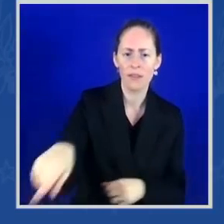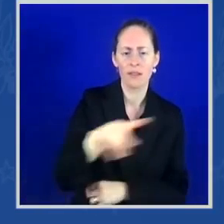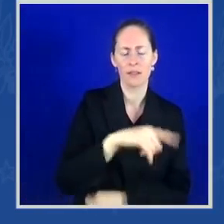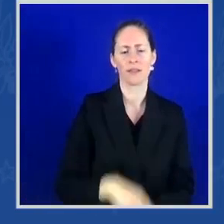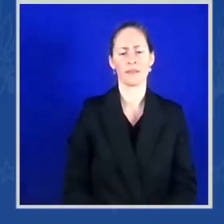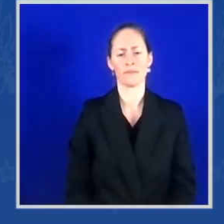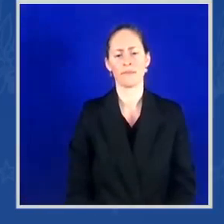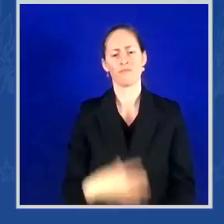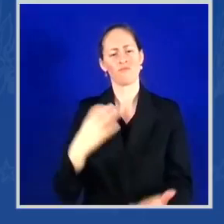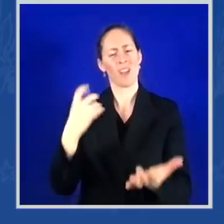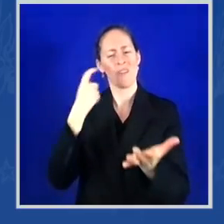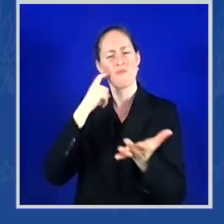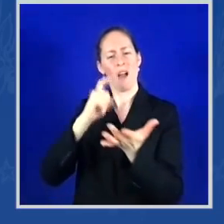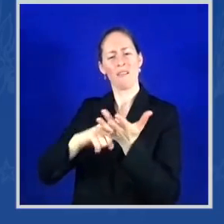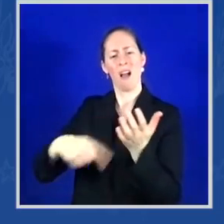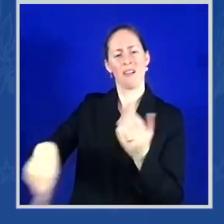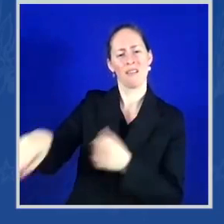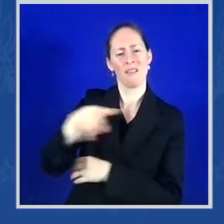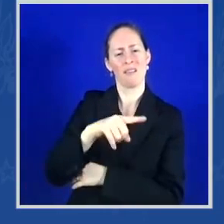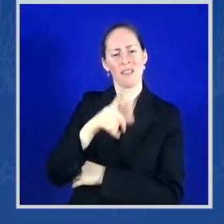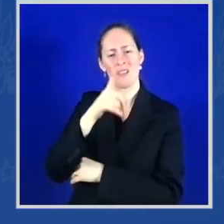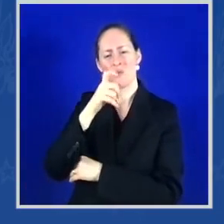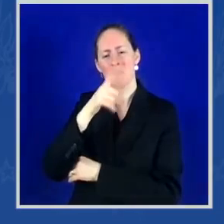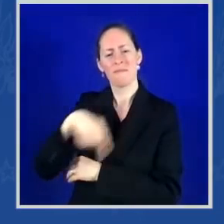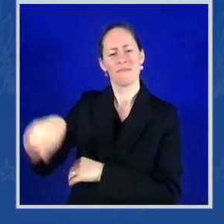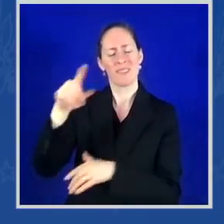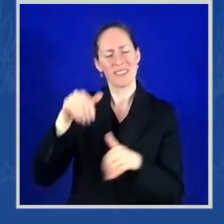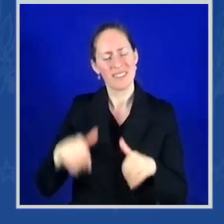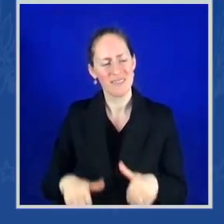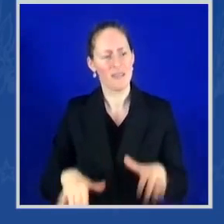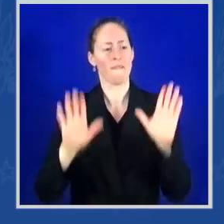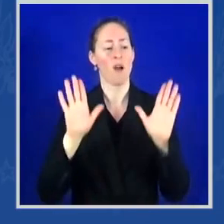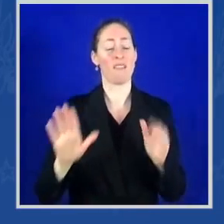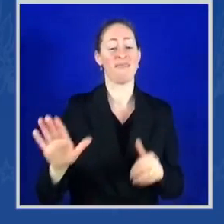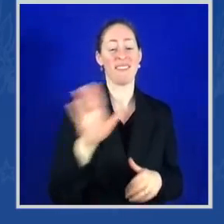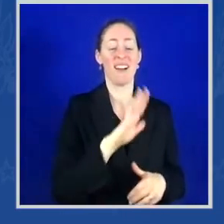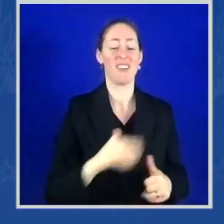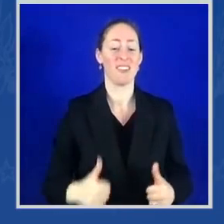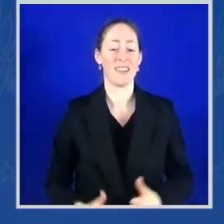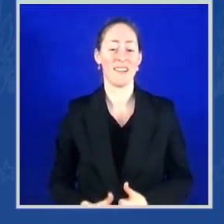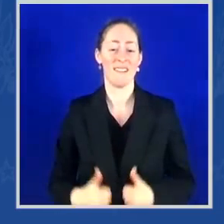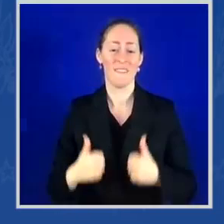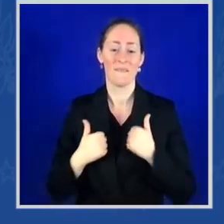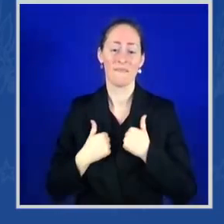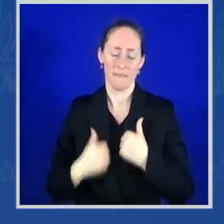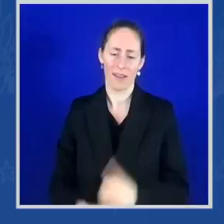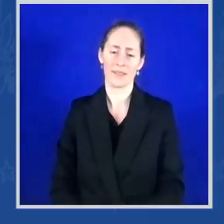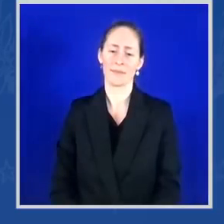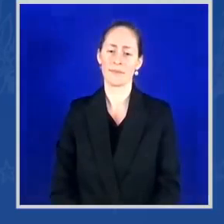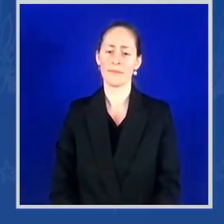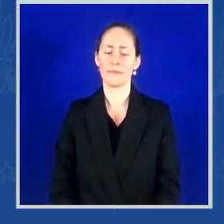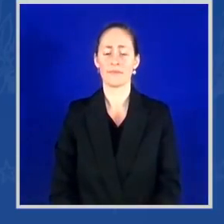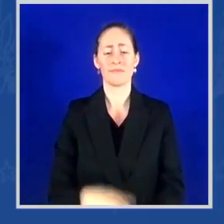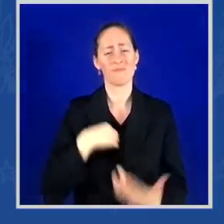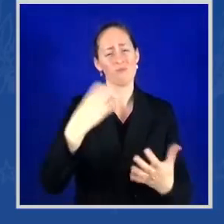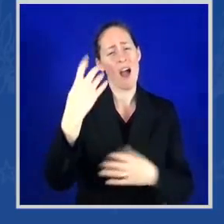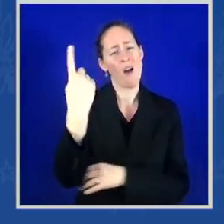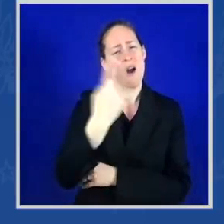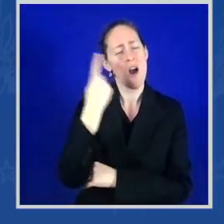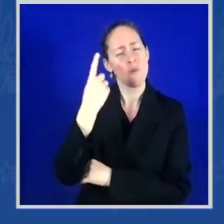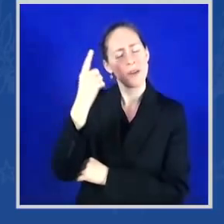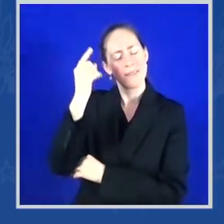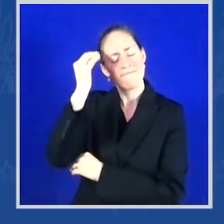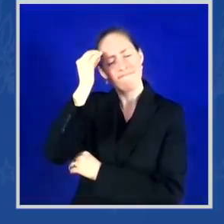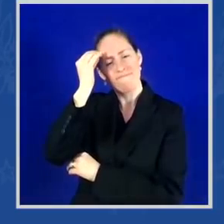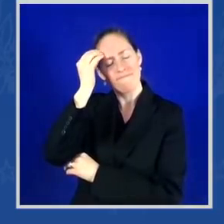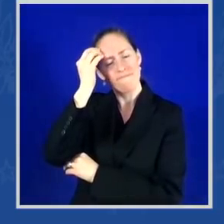must always remember, always remember. We must remember the price that was paid for our liberties.